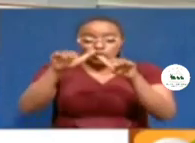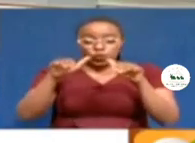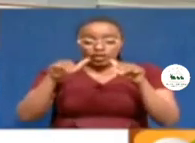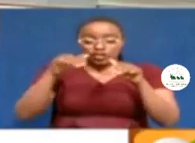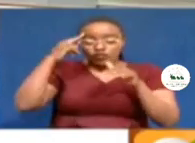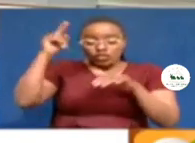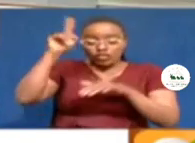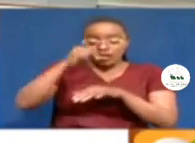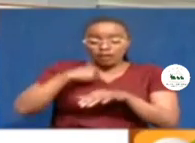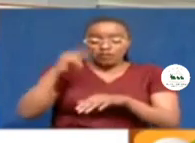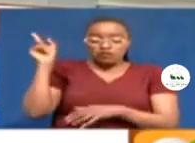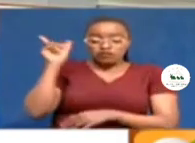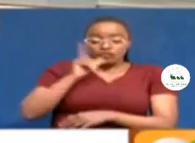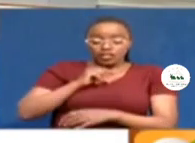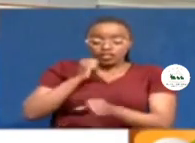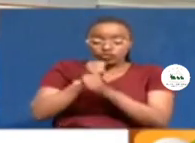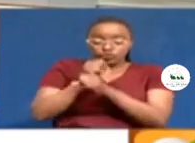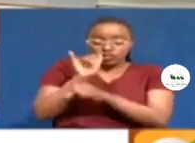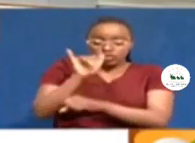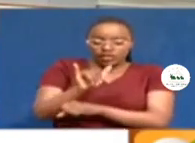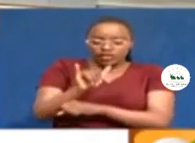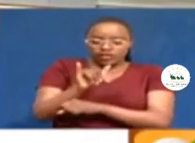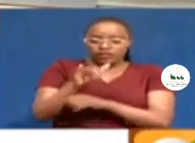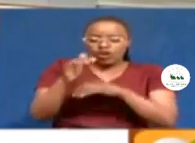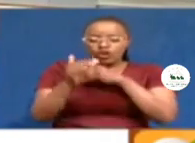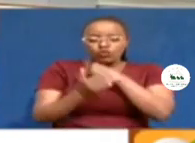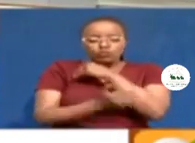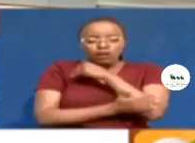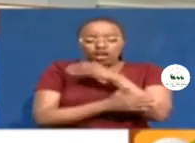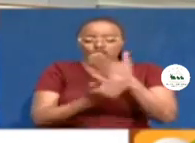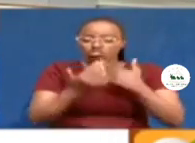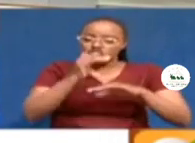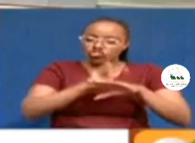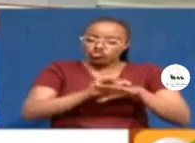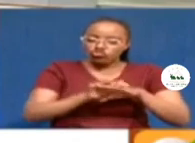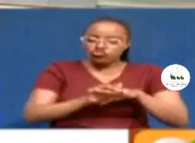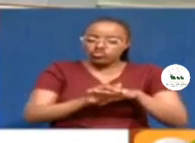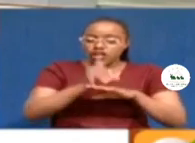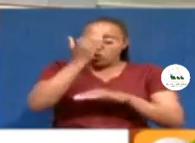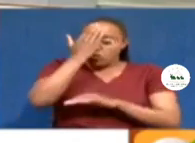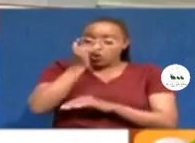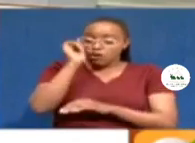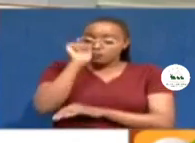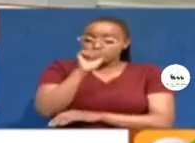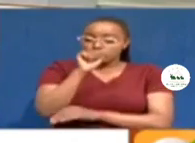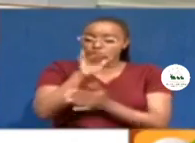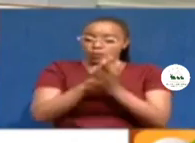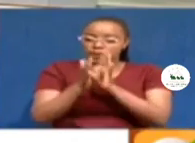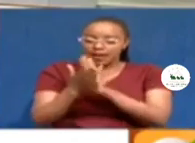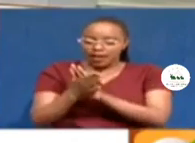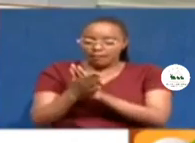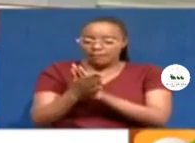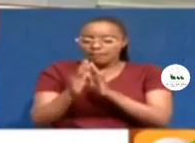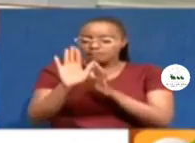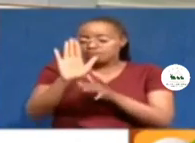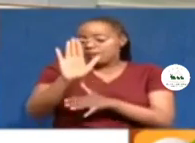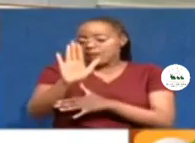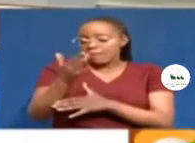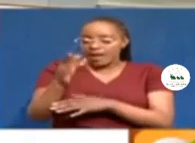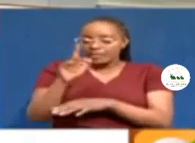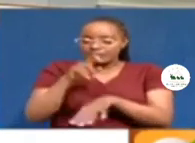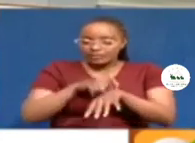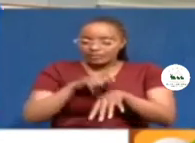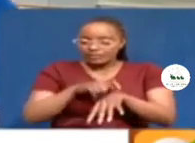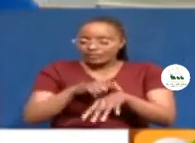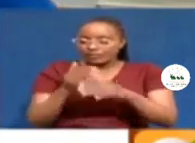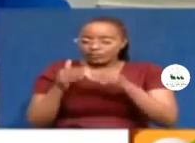for the day when I will finish doing it, good or bad, so that it can become his turn. And when